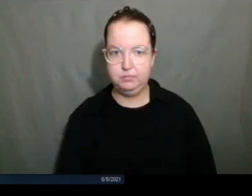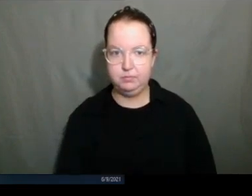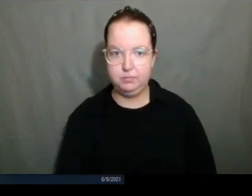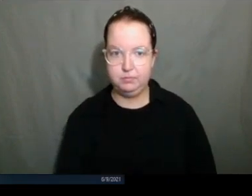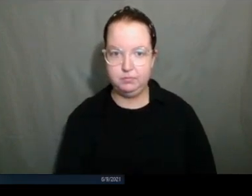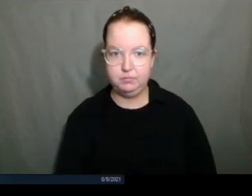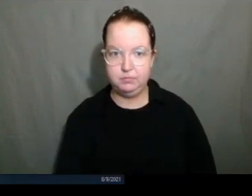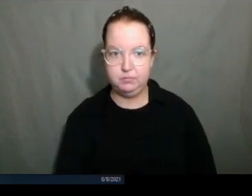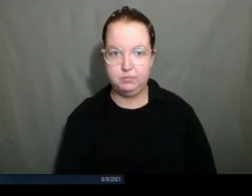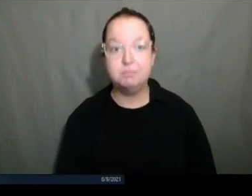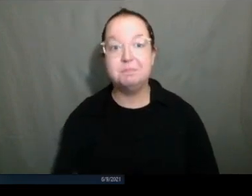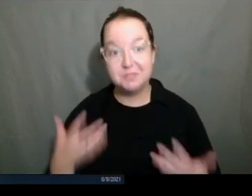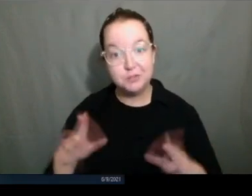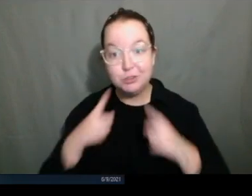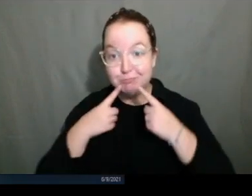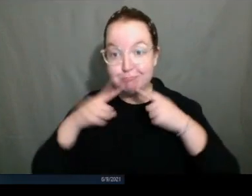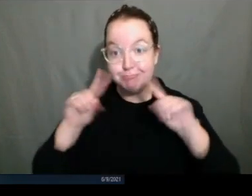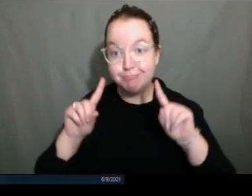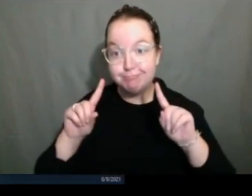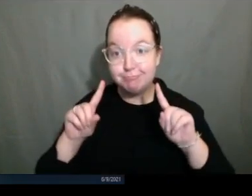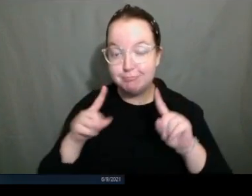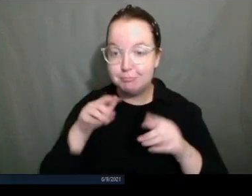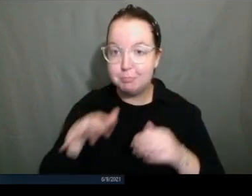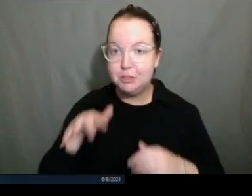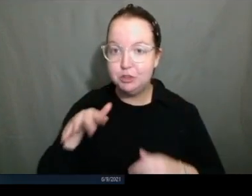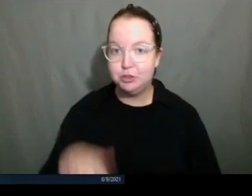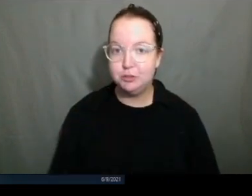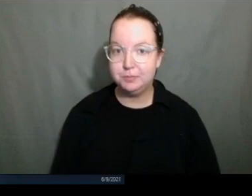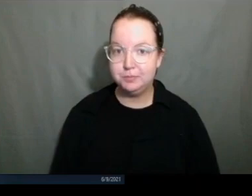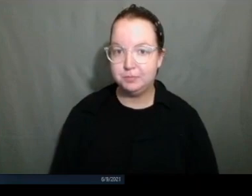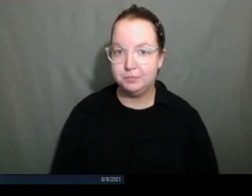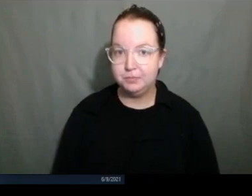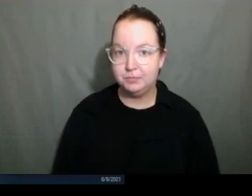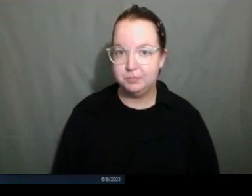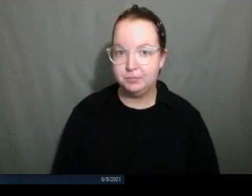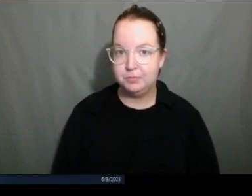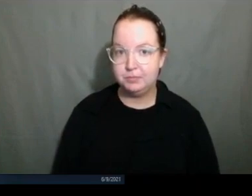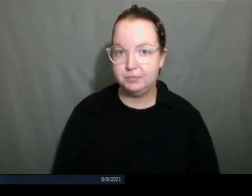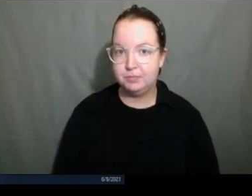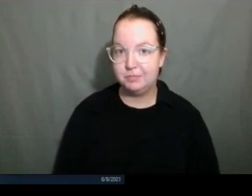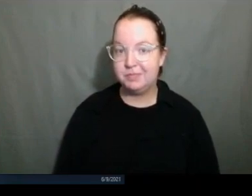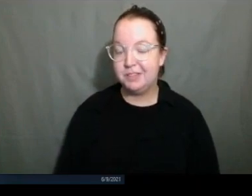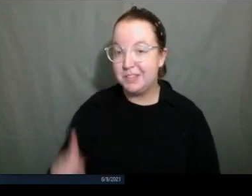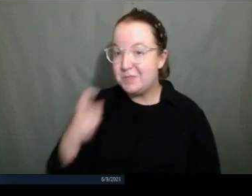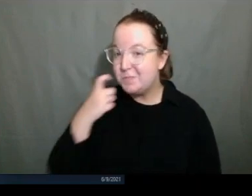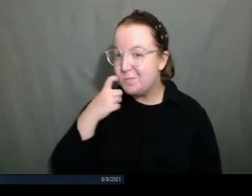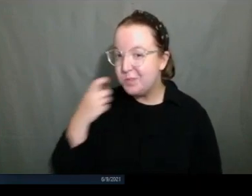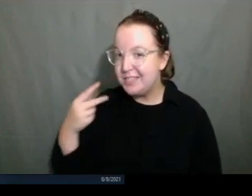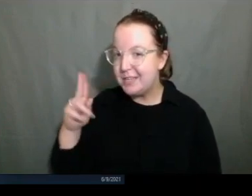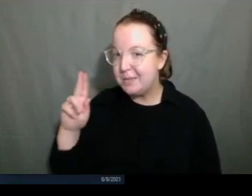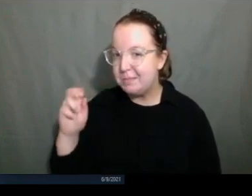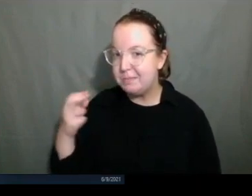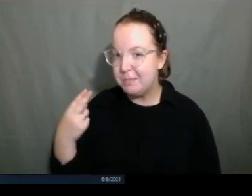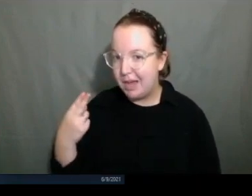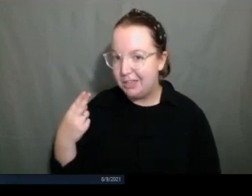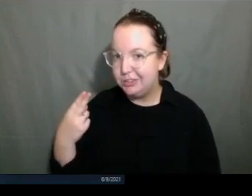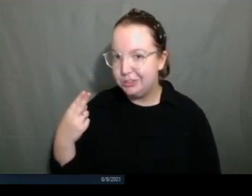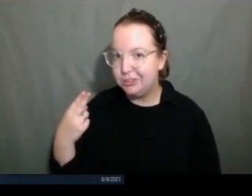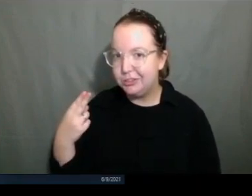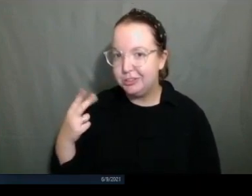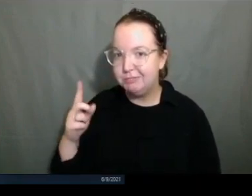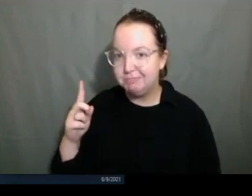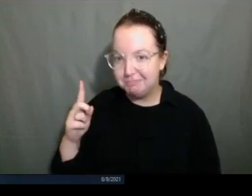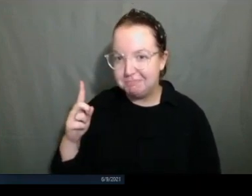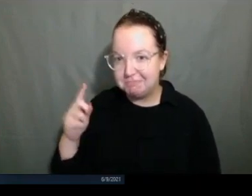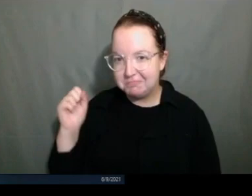And then it will show you that your punch was successful. So now I can see it's successful because it displays over here on the right-hand side where you can see